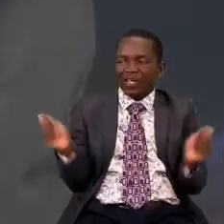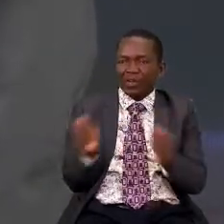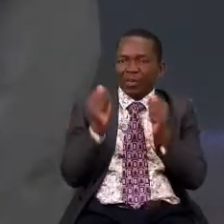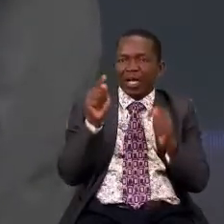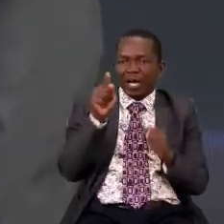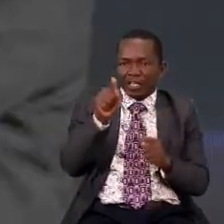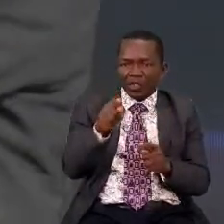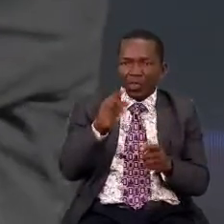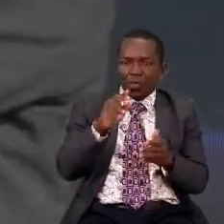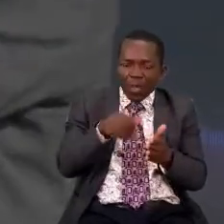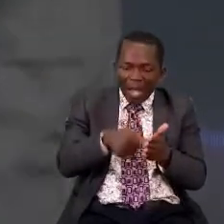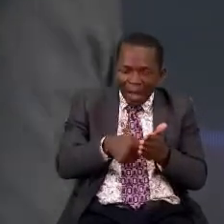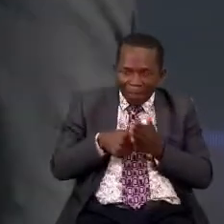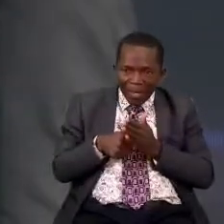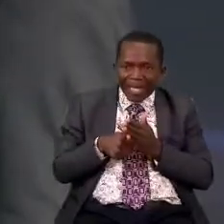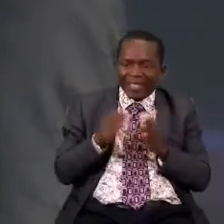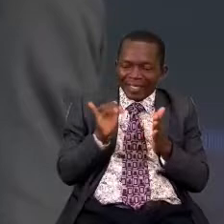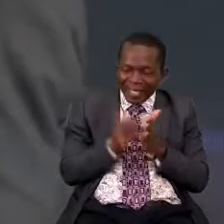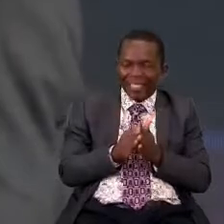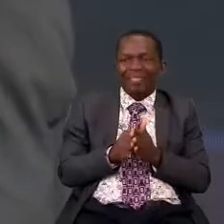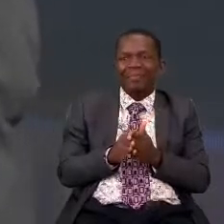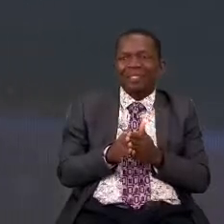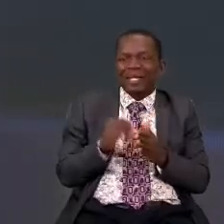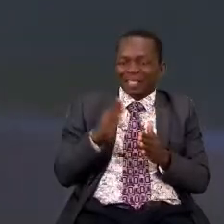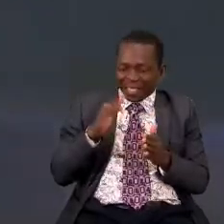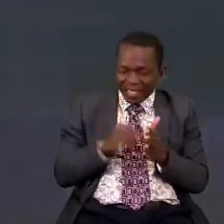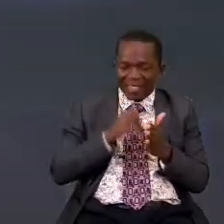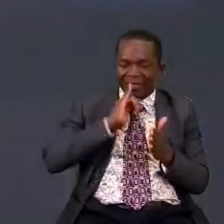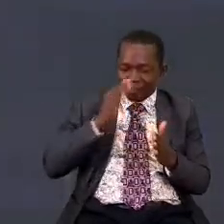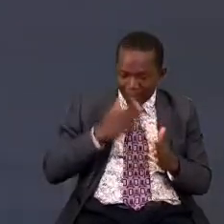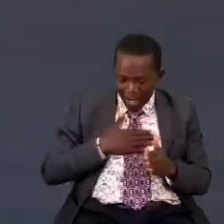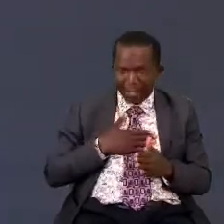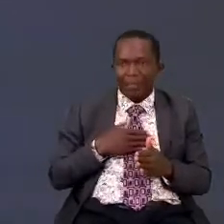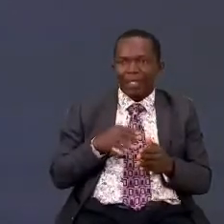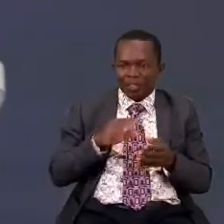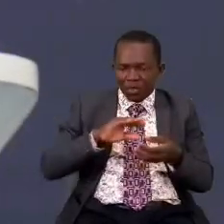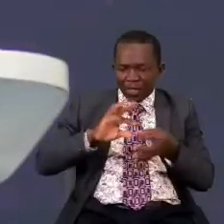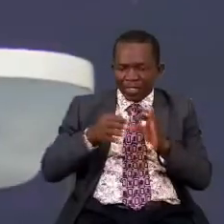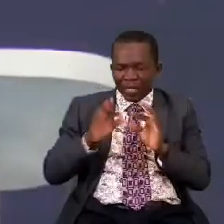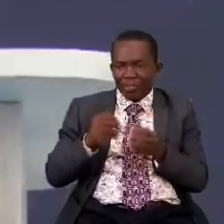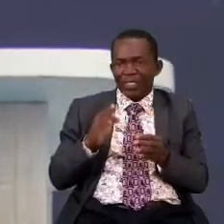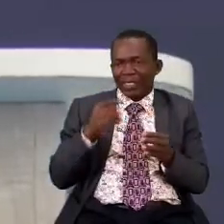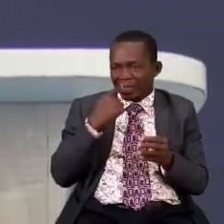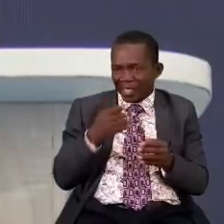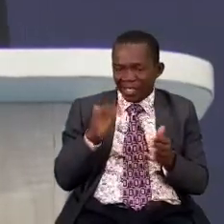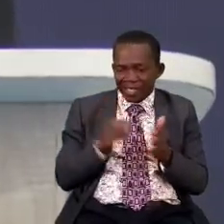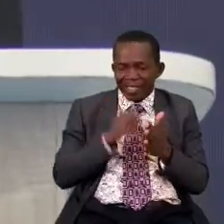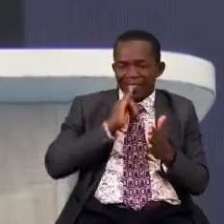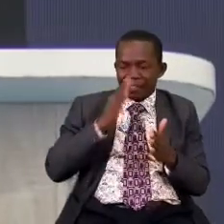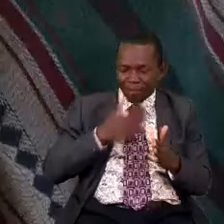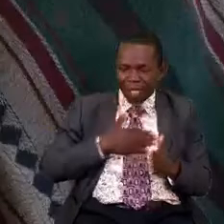it, it is mine. You confess it, it is mine. What you confess, you will